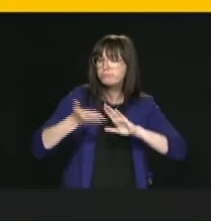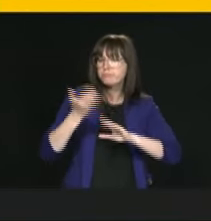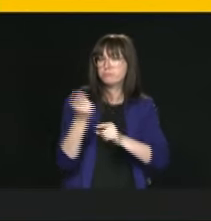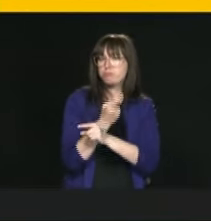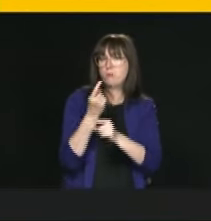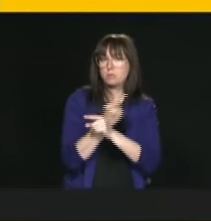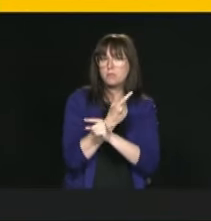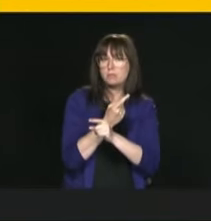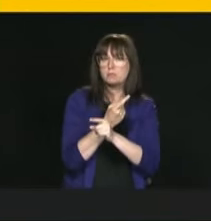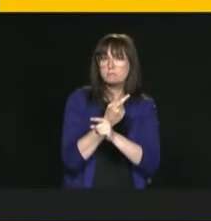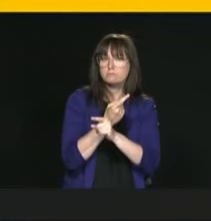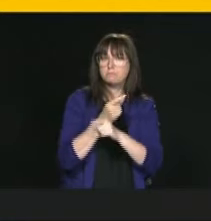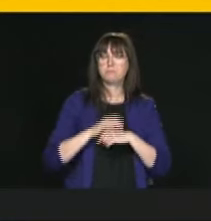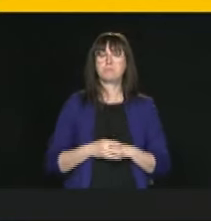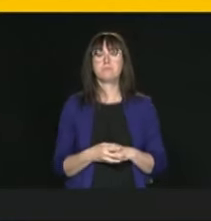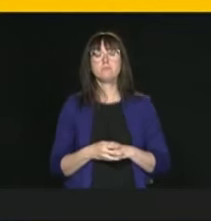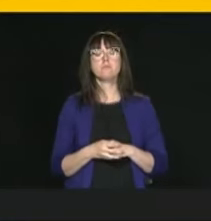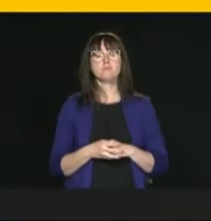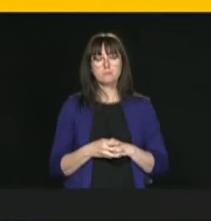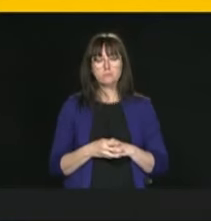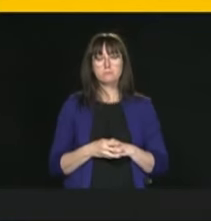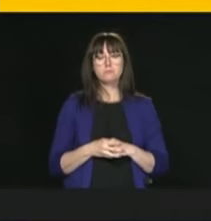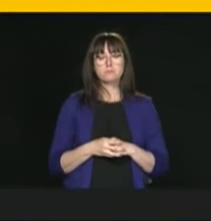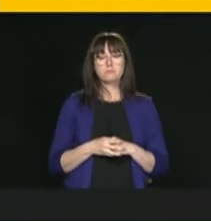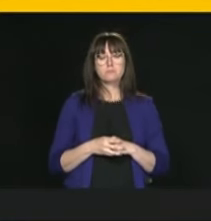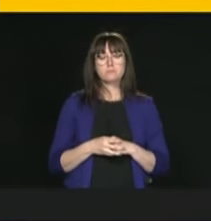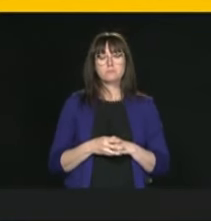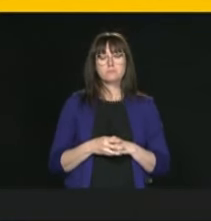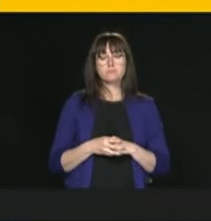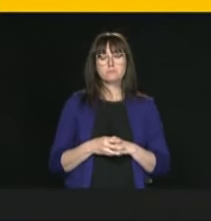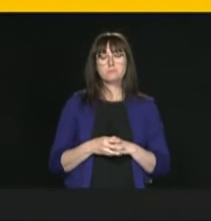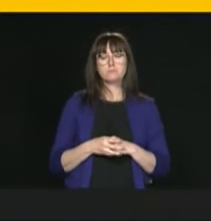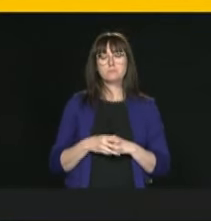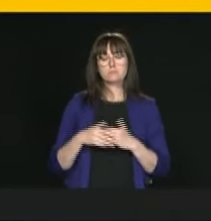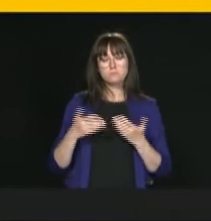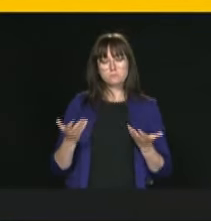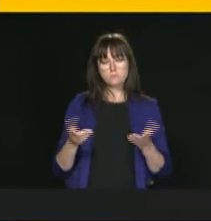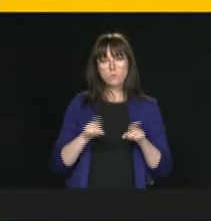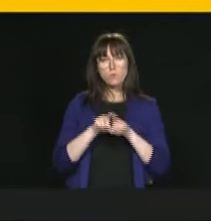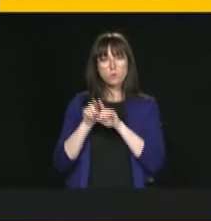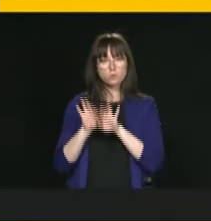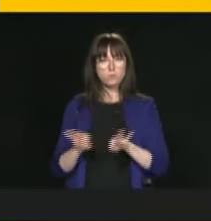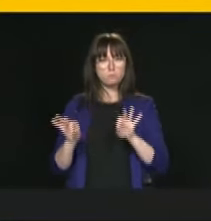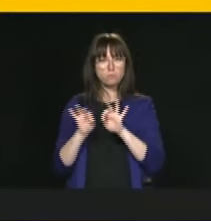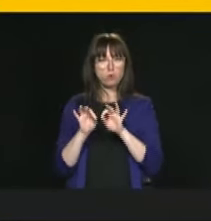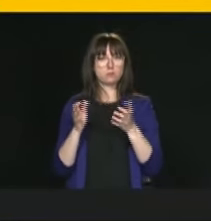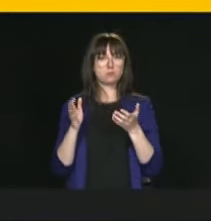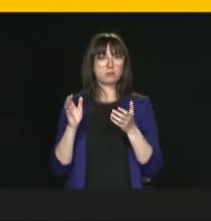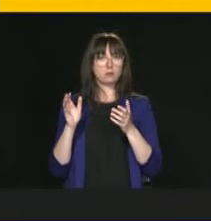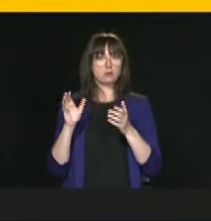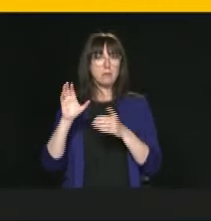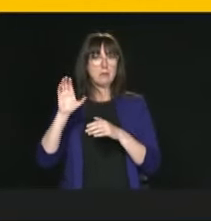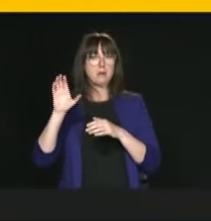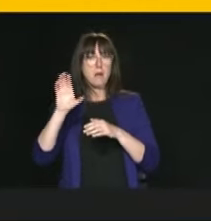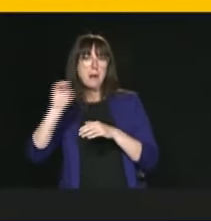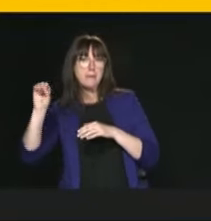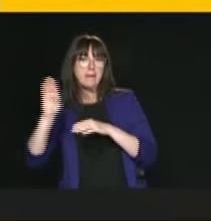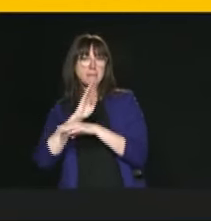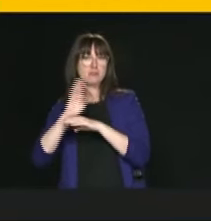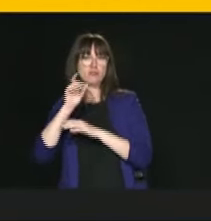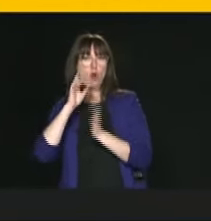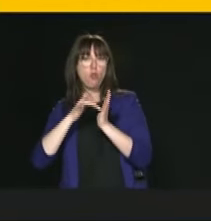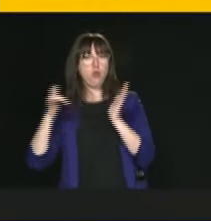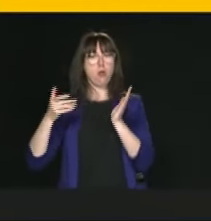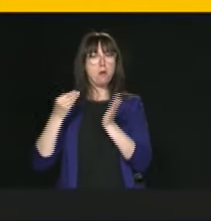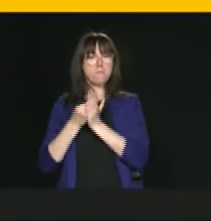during this crisis. At the same time, we need to ensure that no one is placing profit before the